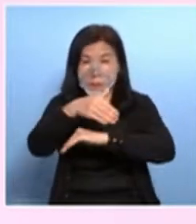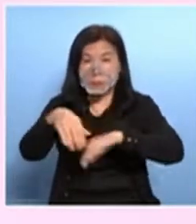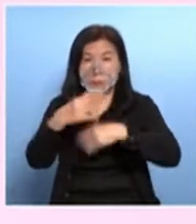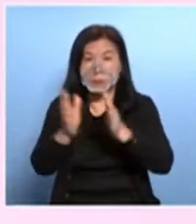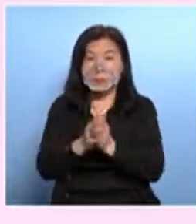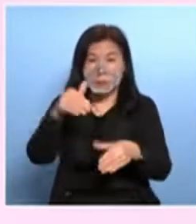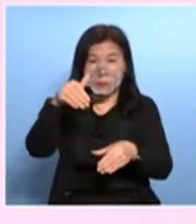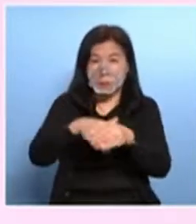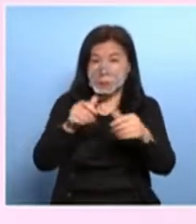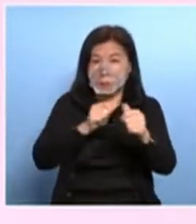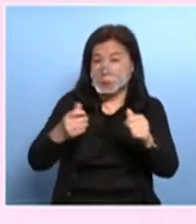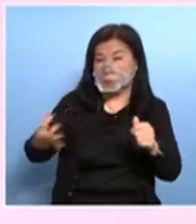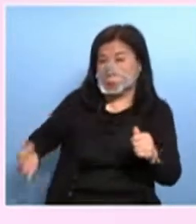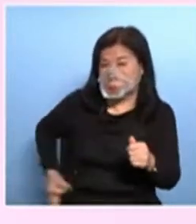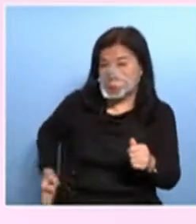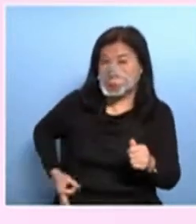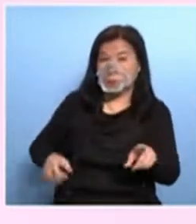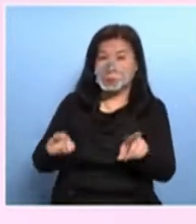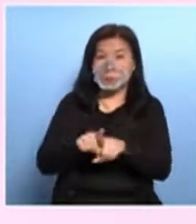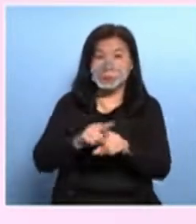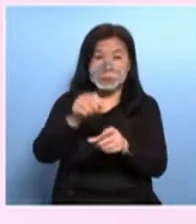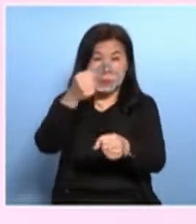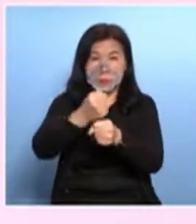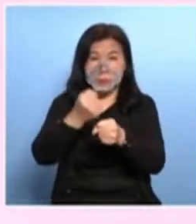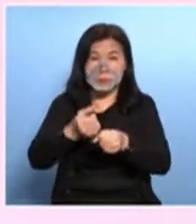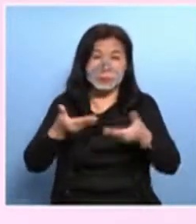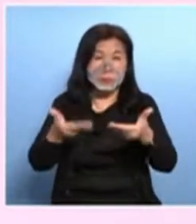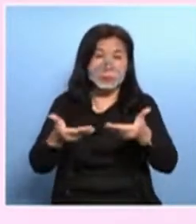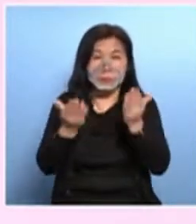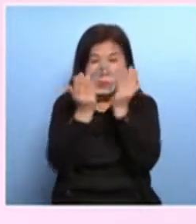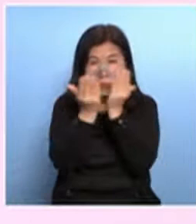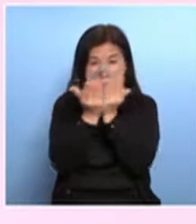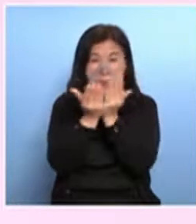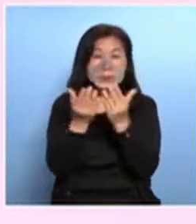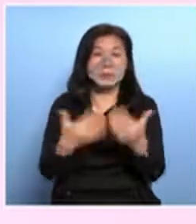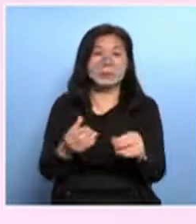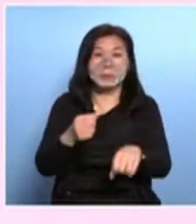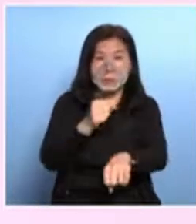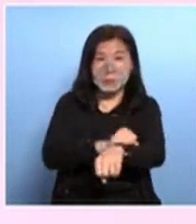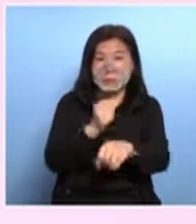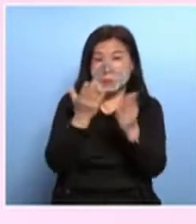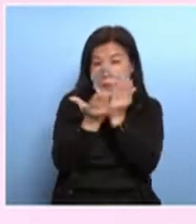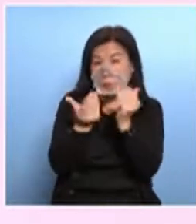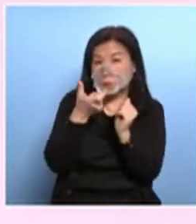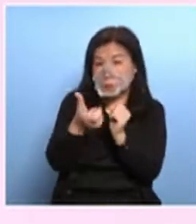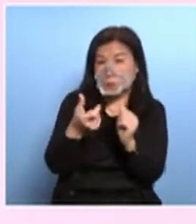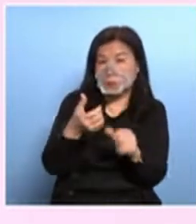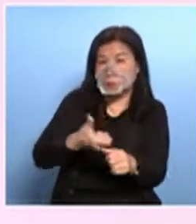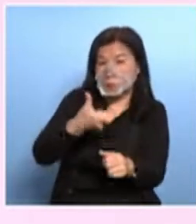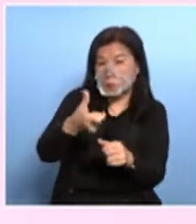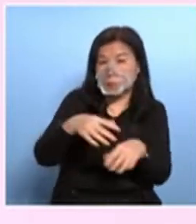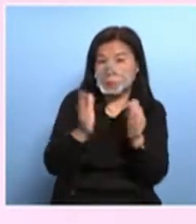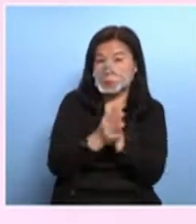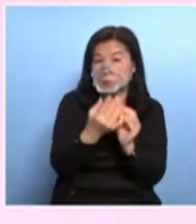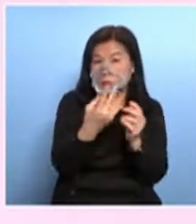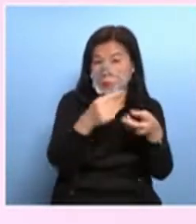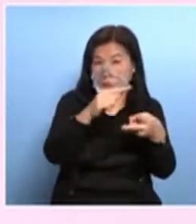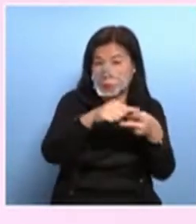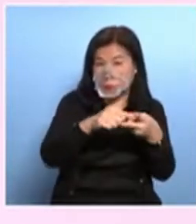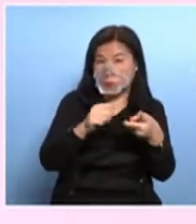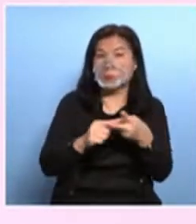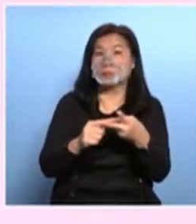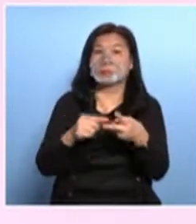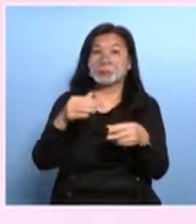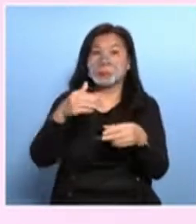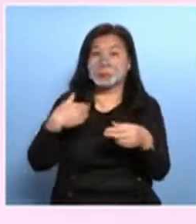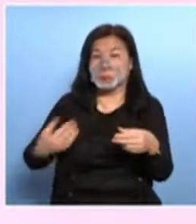practitioners' fintech training program this year to provide training programs and tuition fee subsidies for practitioners in the insurance and securities